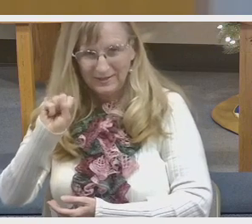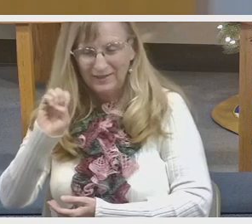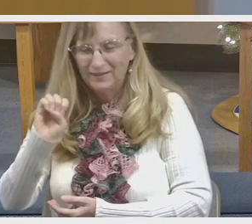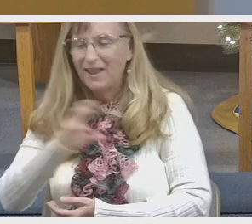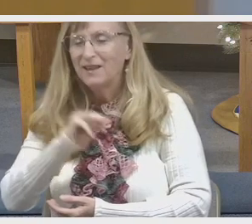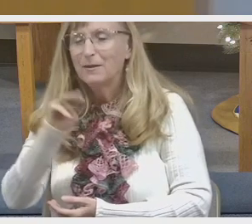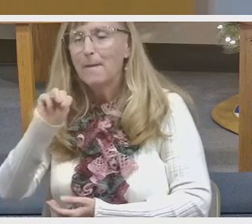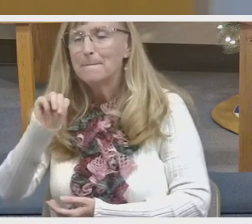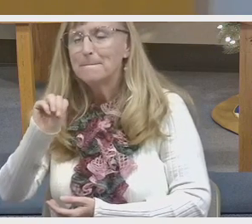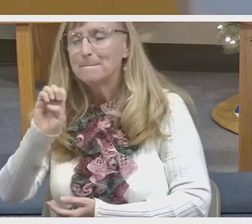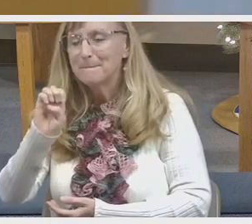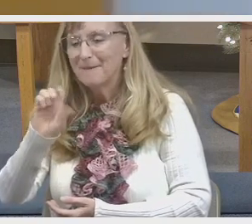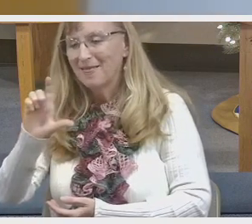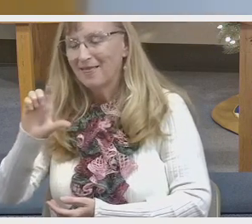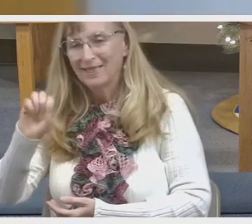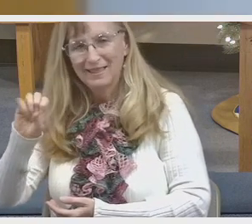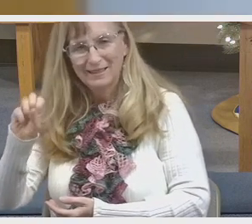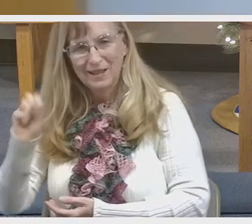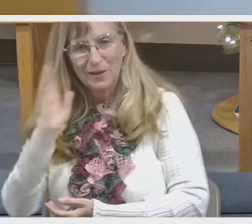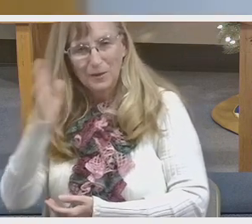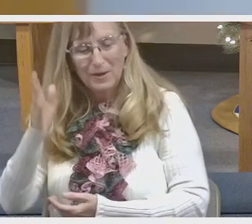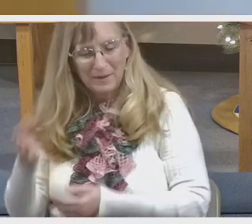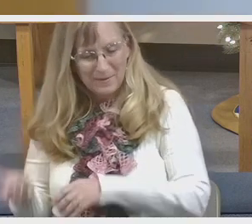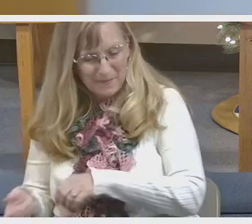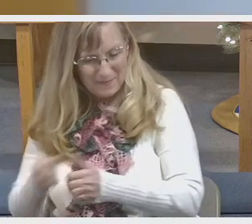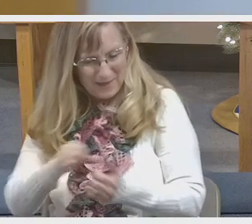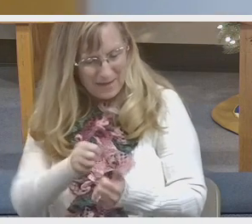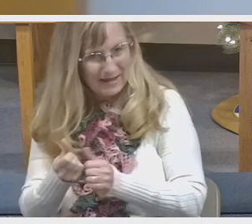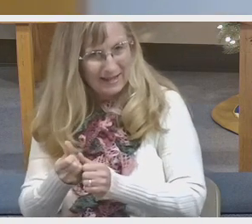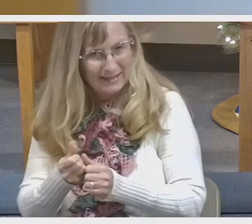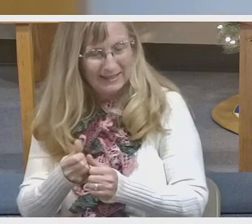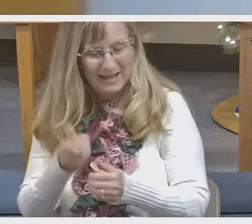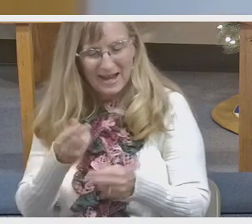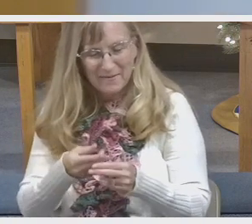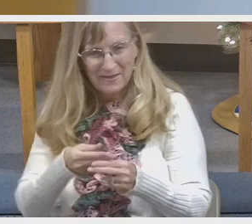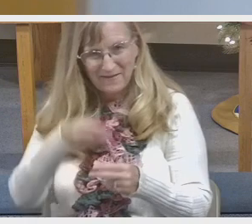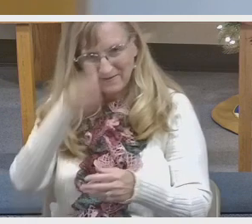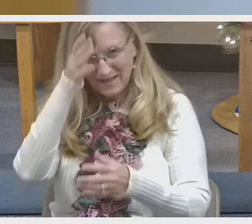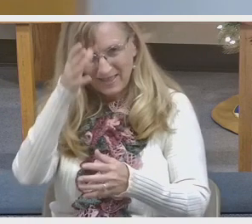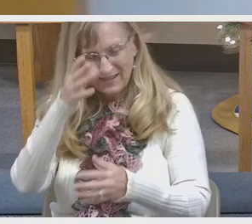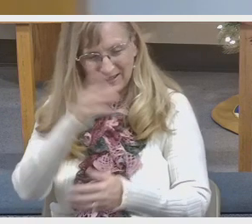will be baptized in the name of the Father, Son, and Holy Spirit.